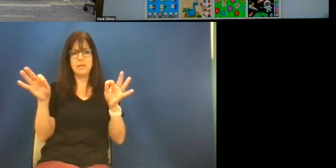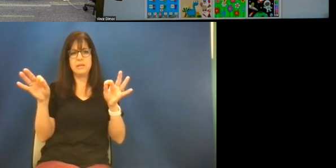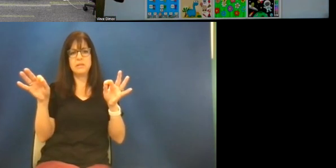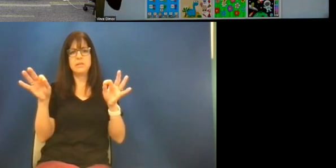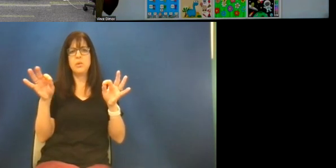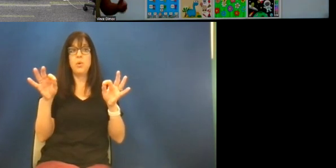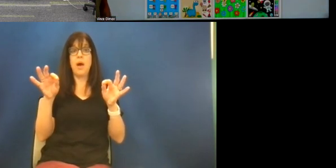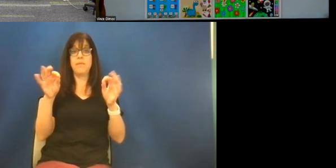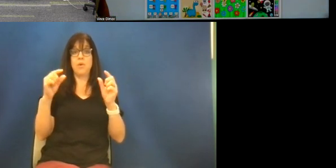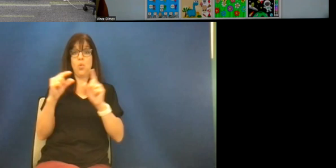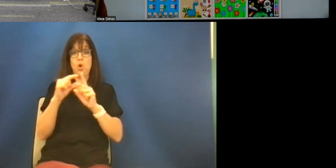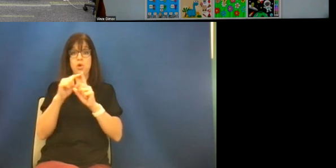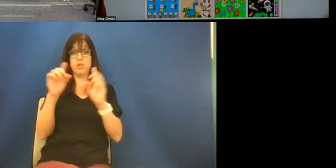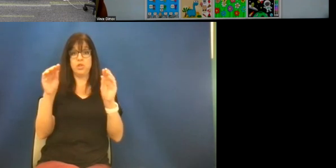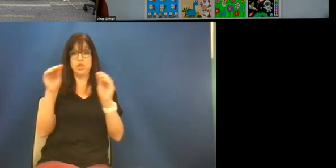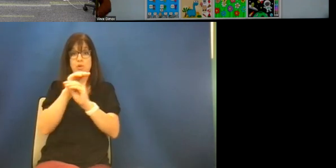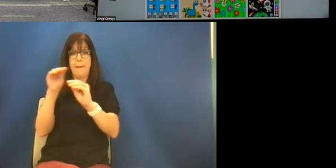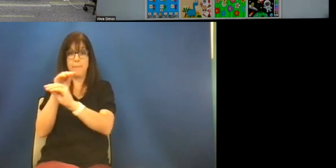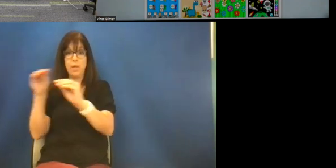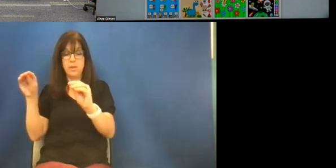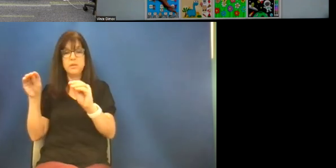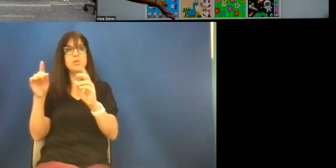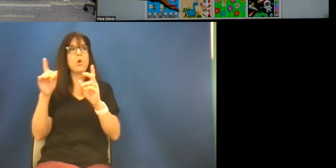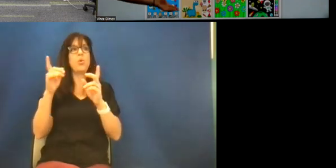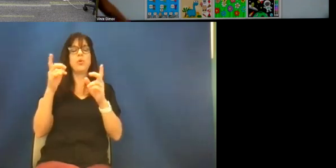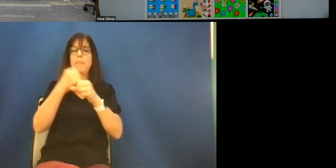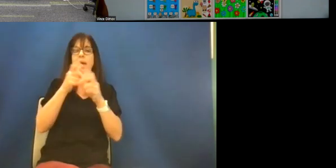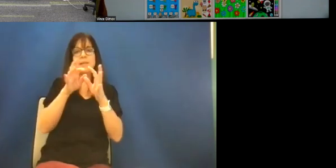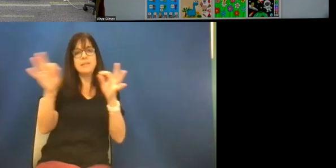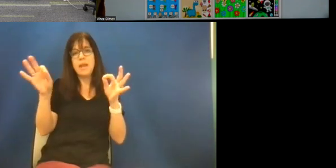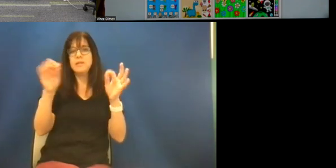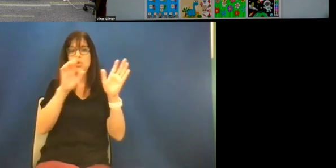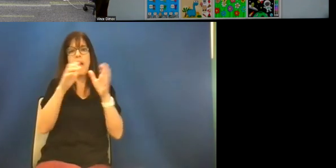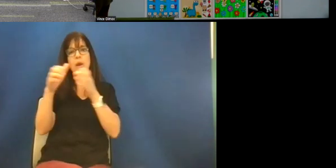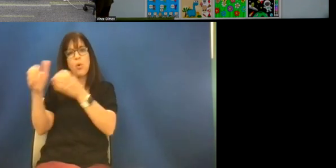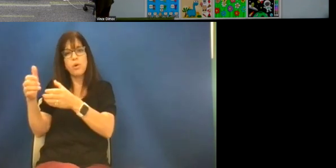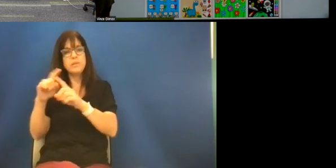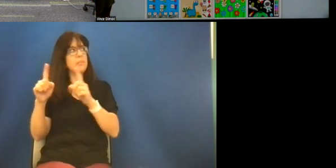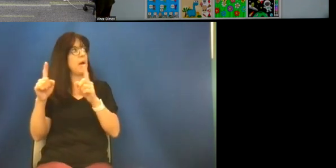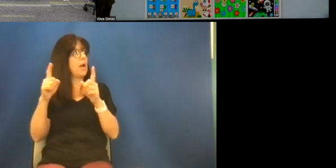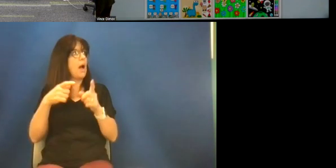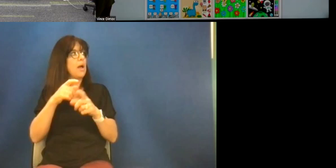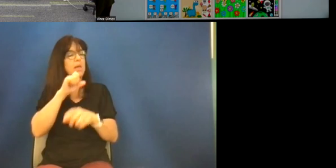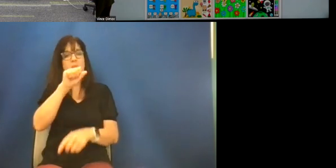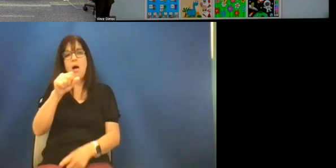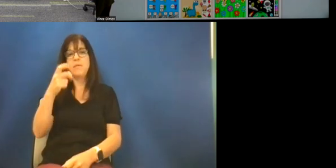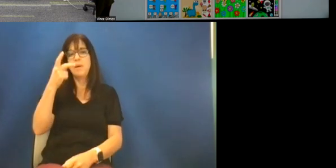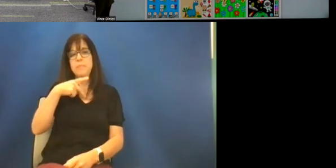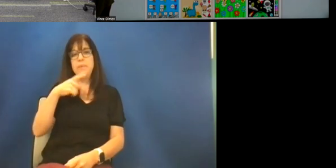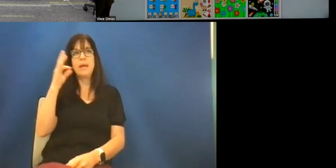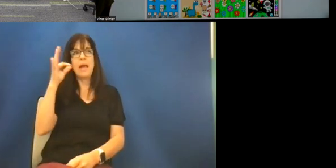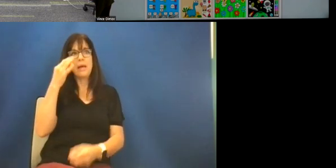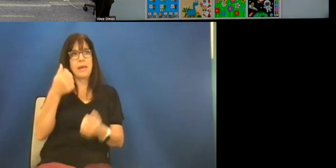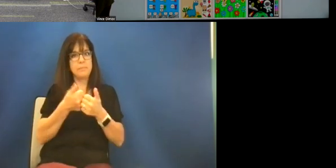have scrambled words that puts it into a sentence. You can do categories, all sorts of things. So anyway, I love Pink Cat games, and the